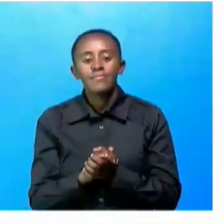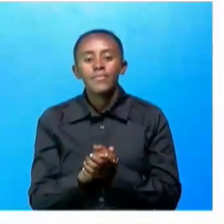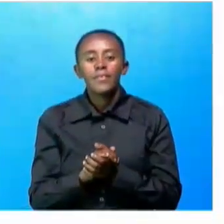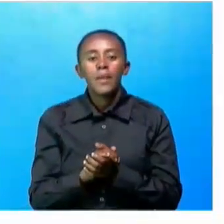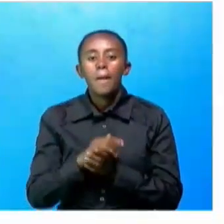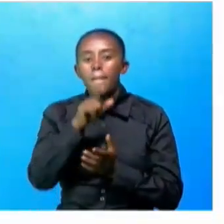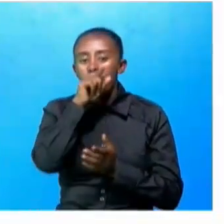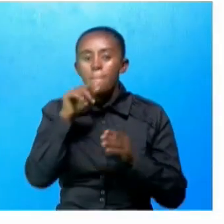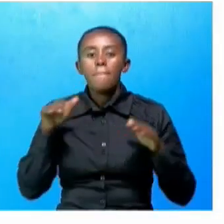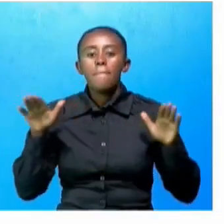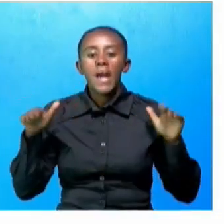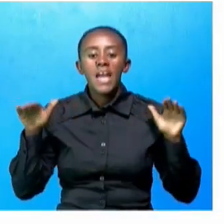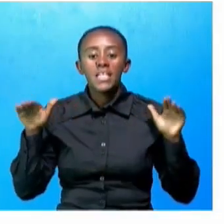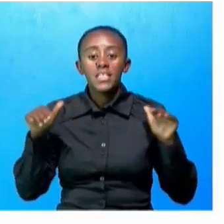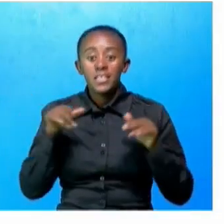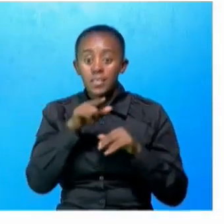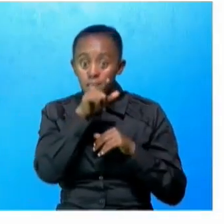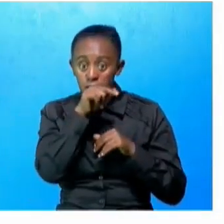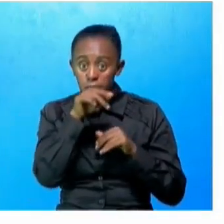Birds